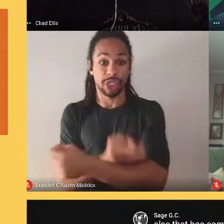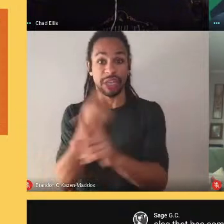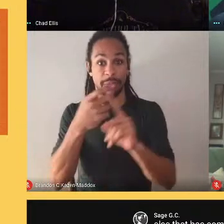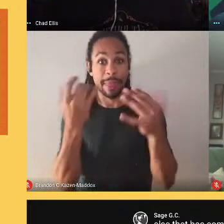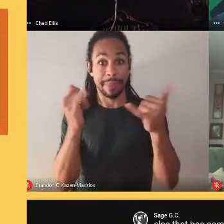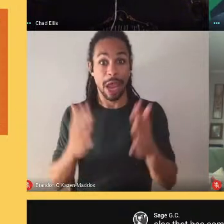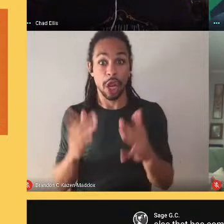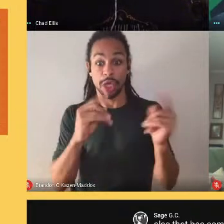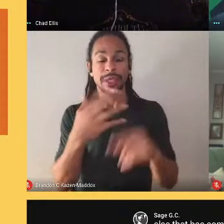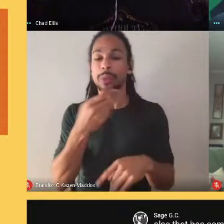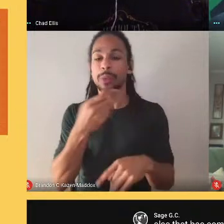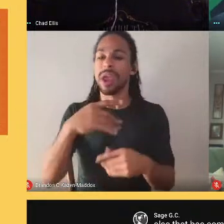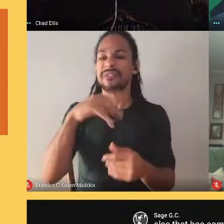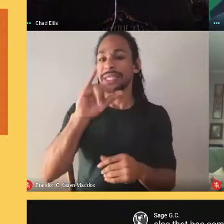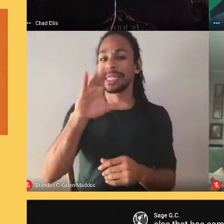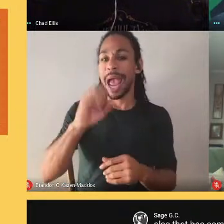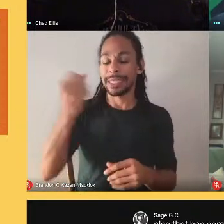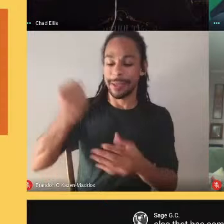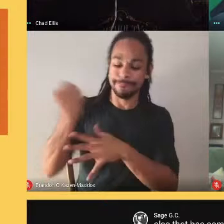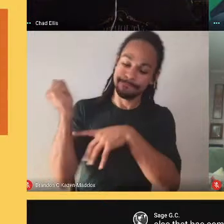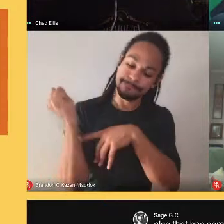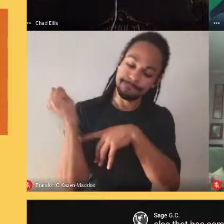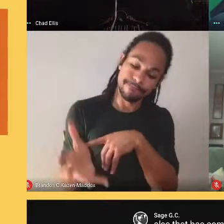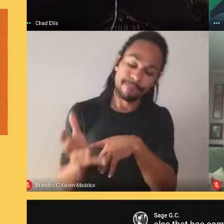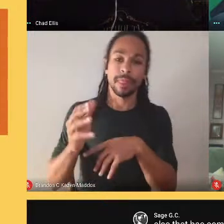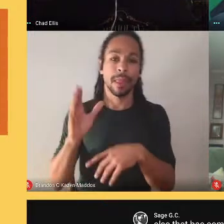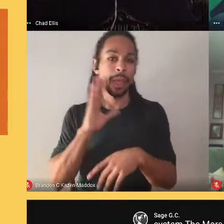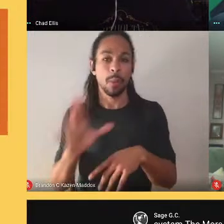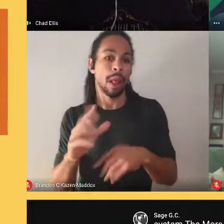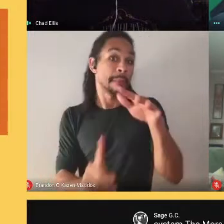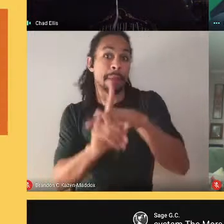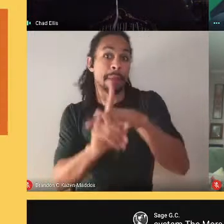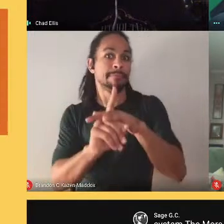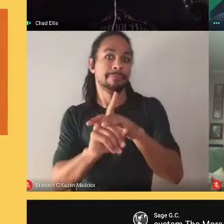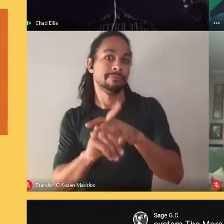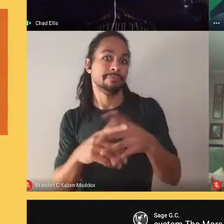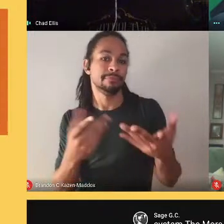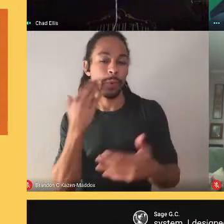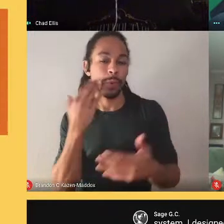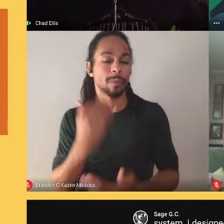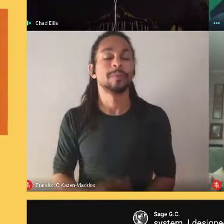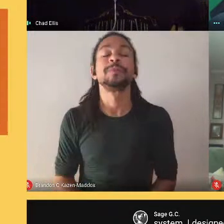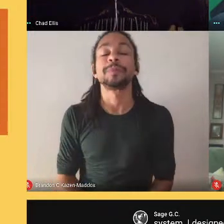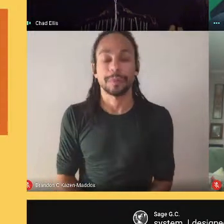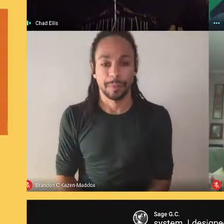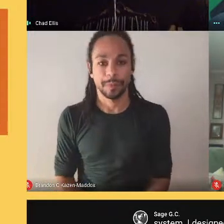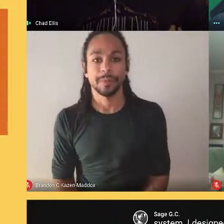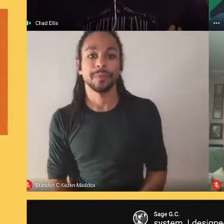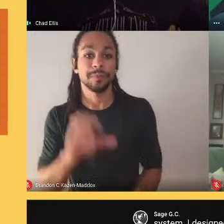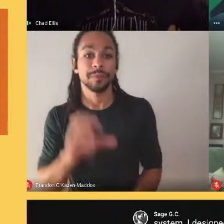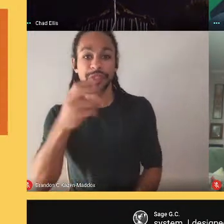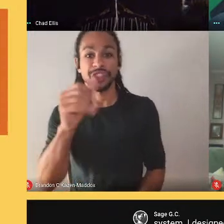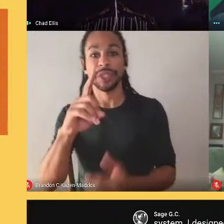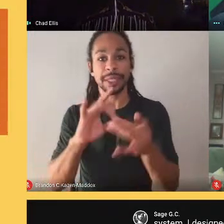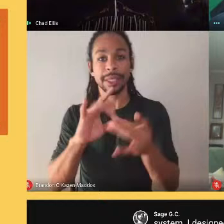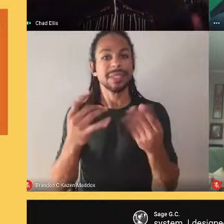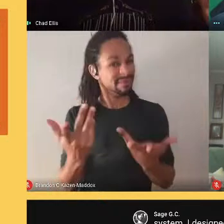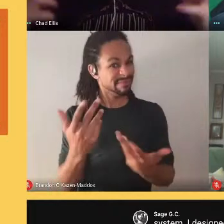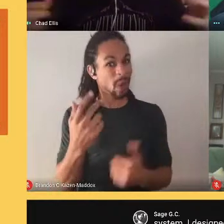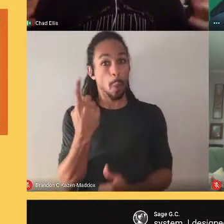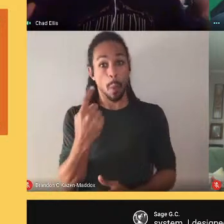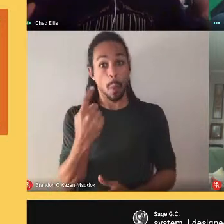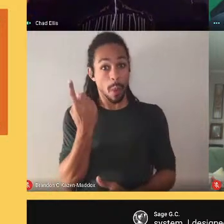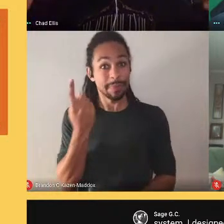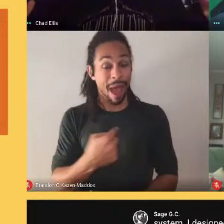like smoking gun that'll go off. So something I'm noticing that's in common with everybody here is simplicity is